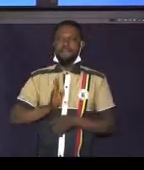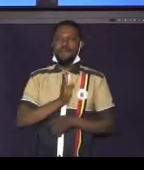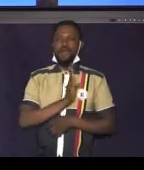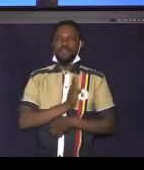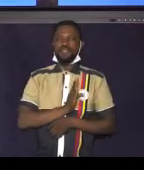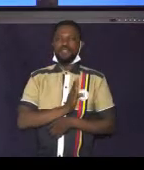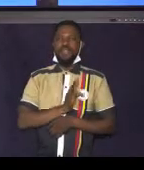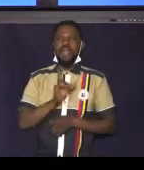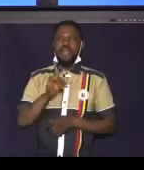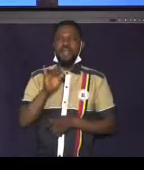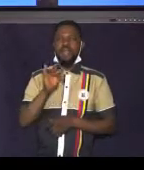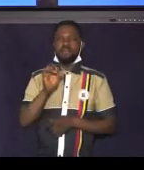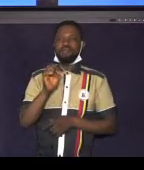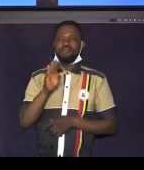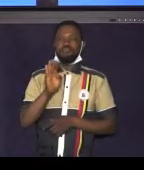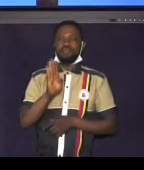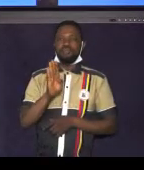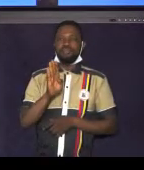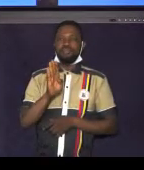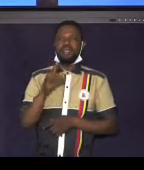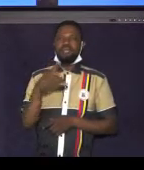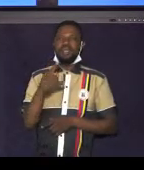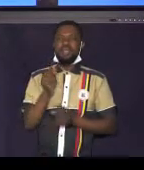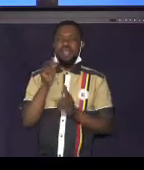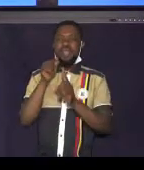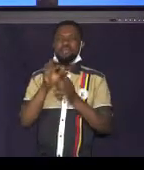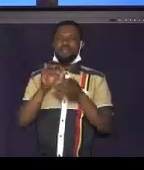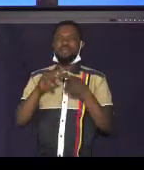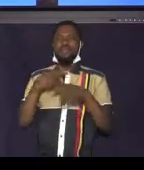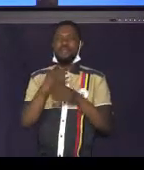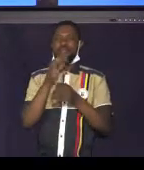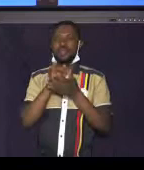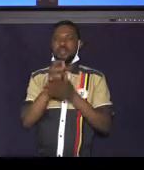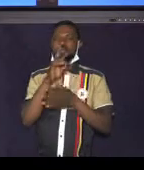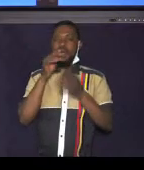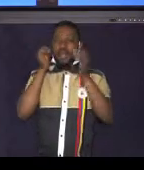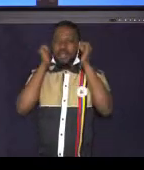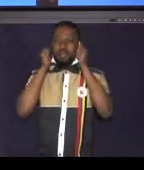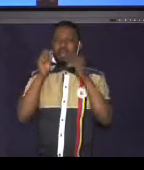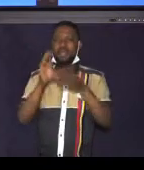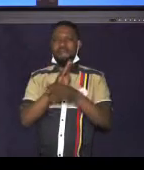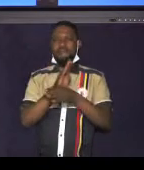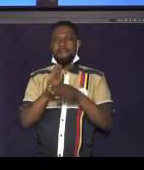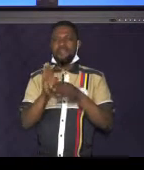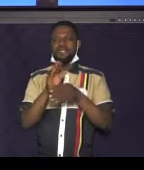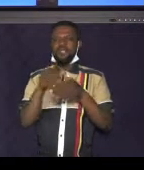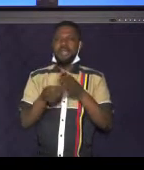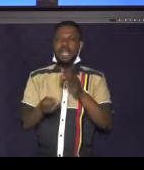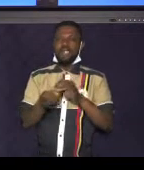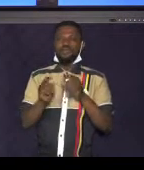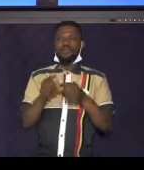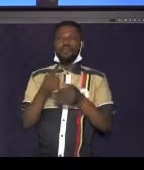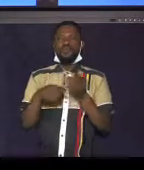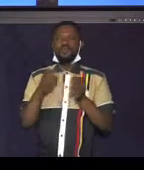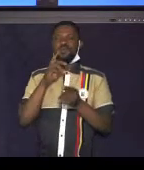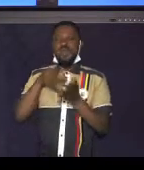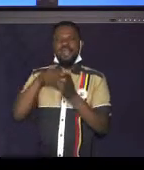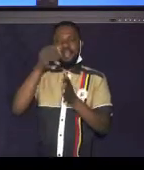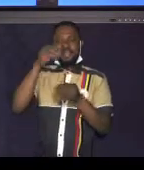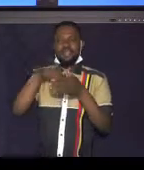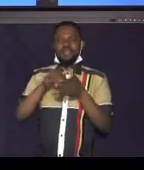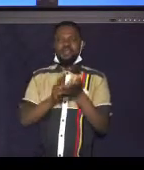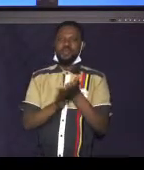Education Board, LASUBEB. The aim is to ensure that you are academically engaged in addition to what you're learning in